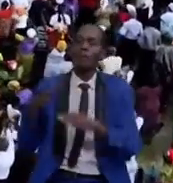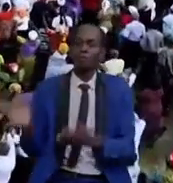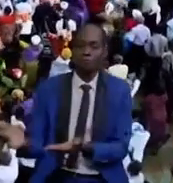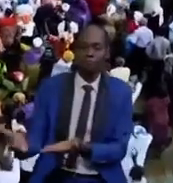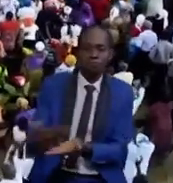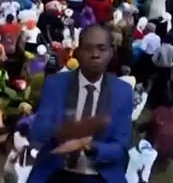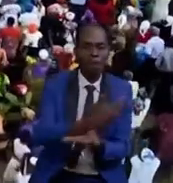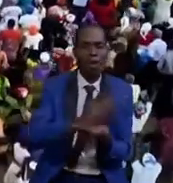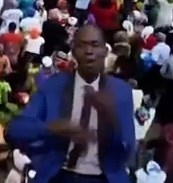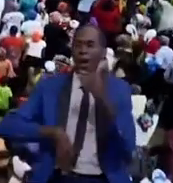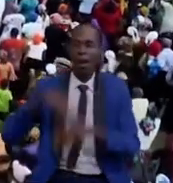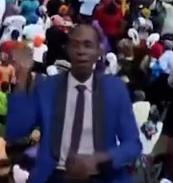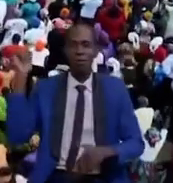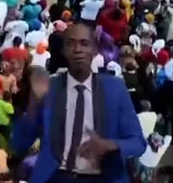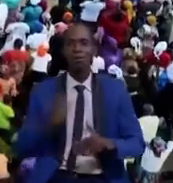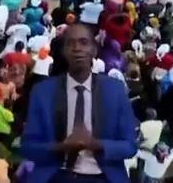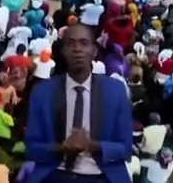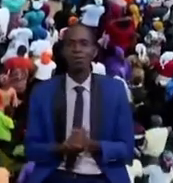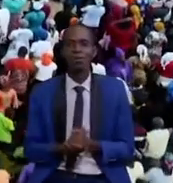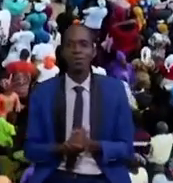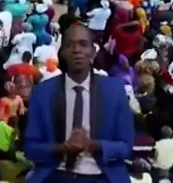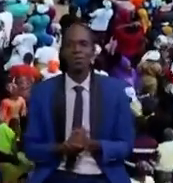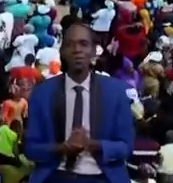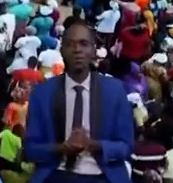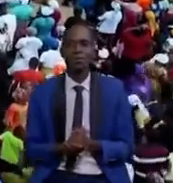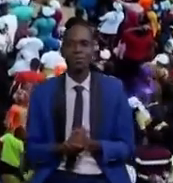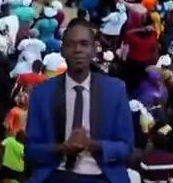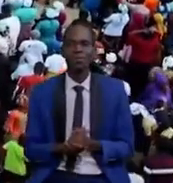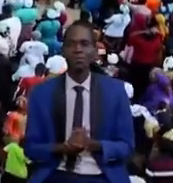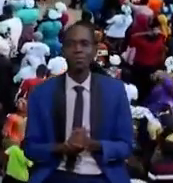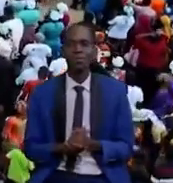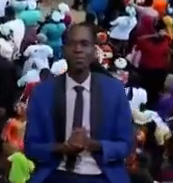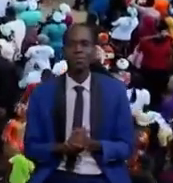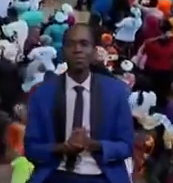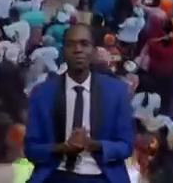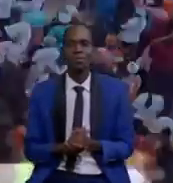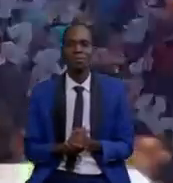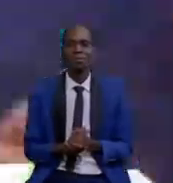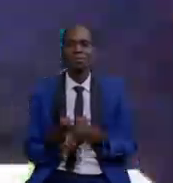Let's pray together.